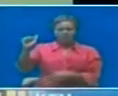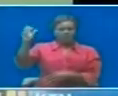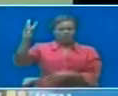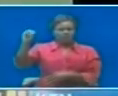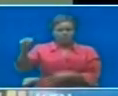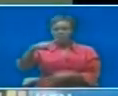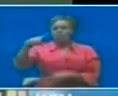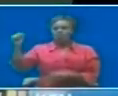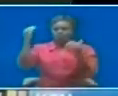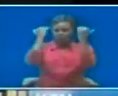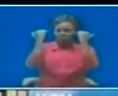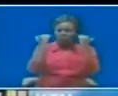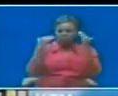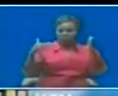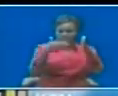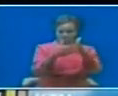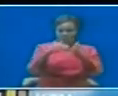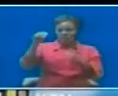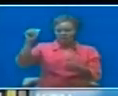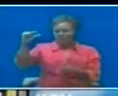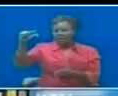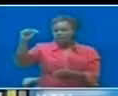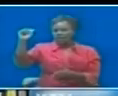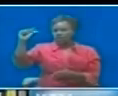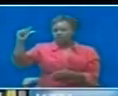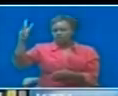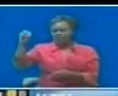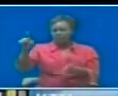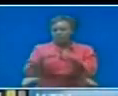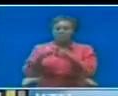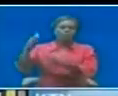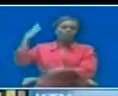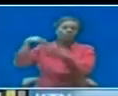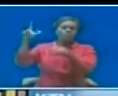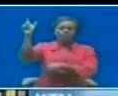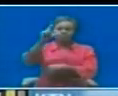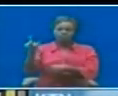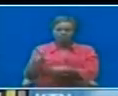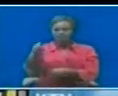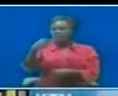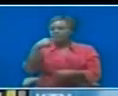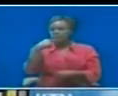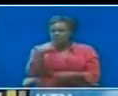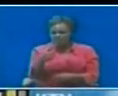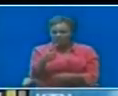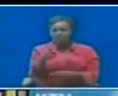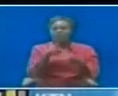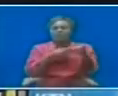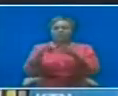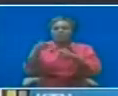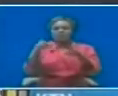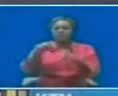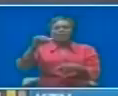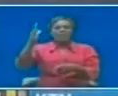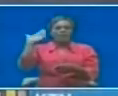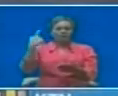previously gone to court to stop the AGM held in Eldoret, with former Coast Province NEC member Hussein Terry making a trip to Zurich, Switzerland